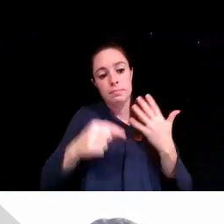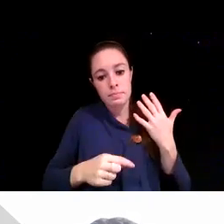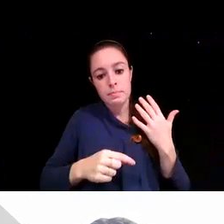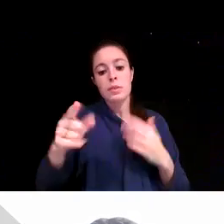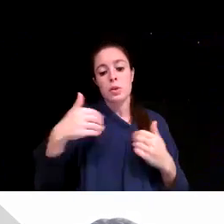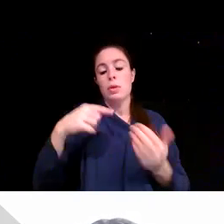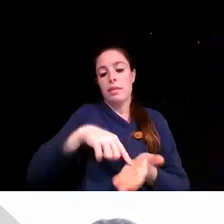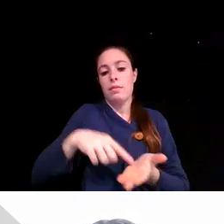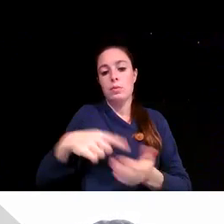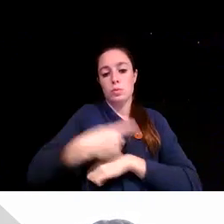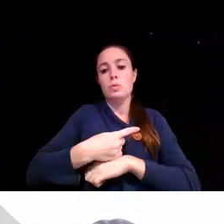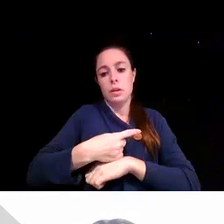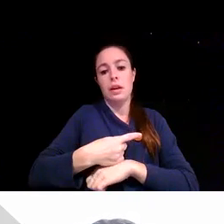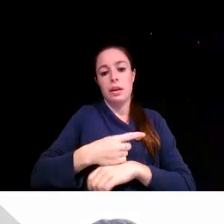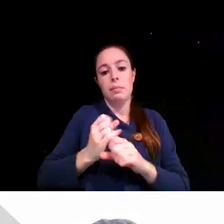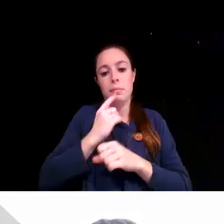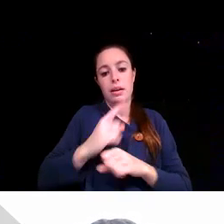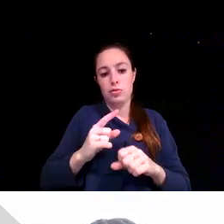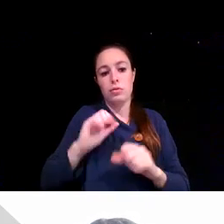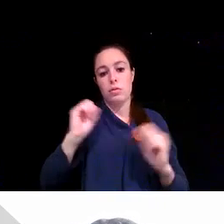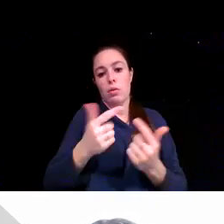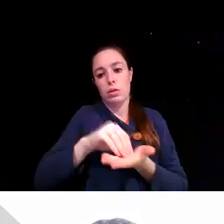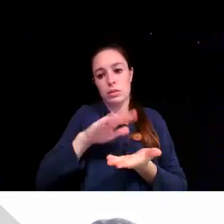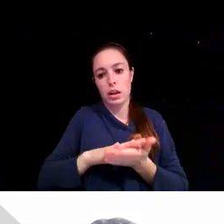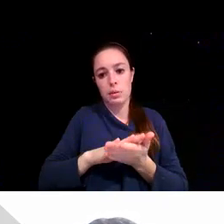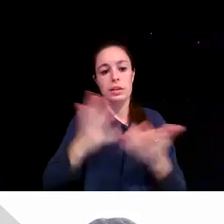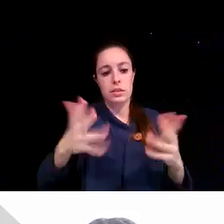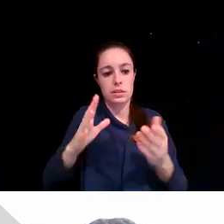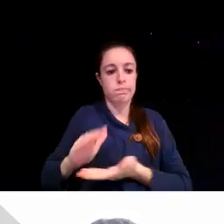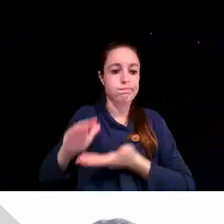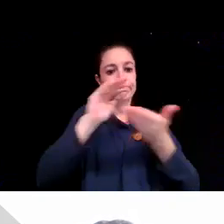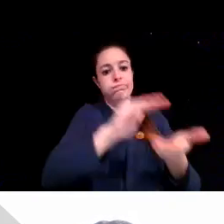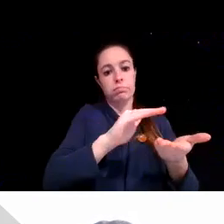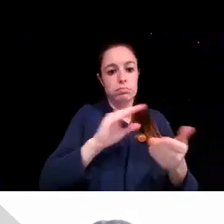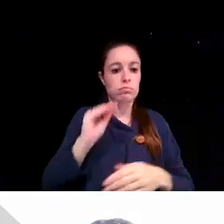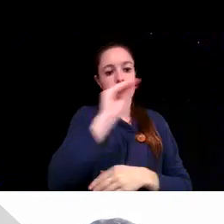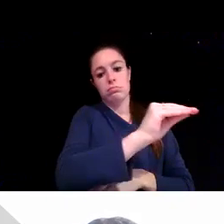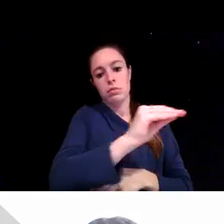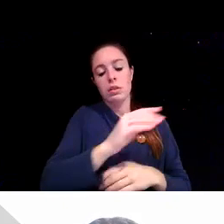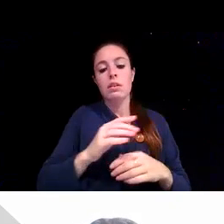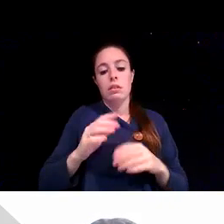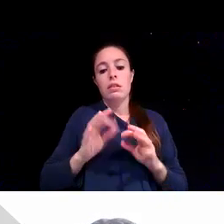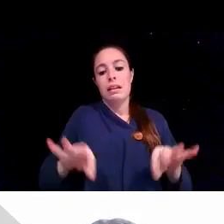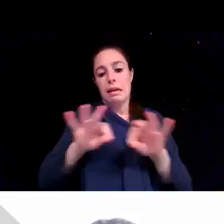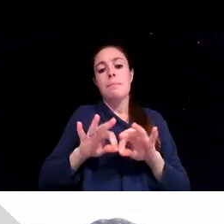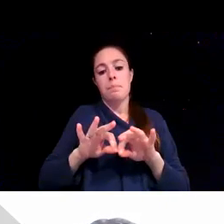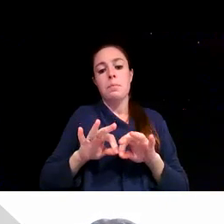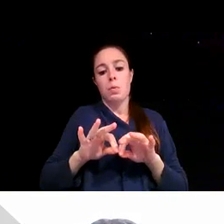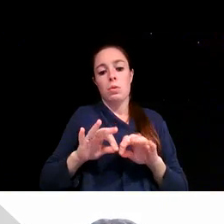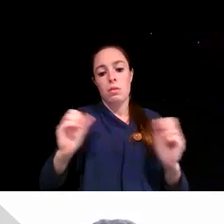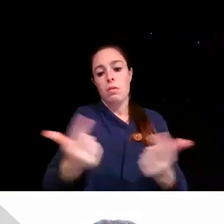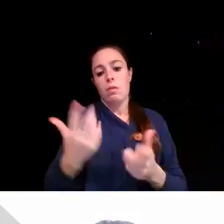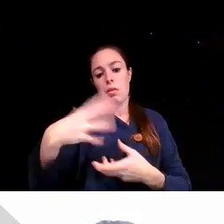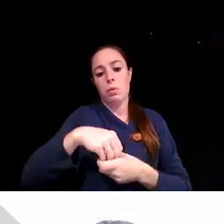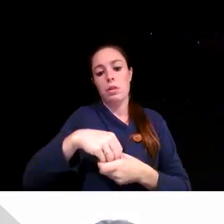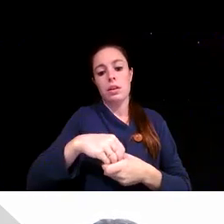to submit the required document. You want to ensure that the document is submitted within the required time